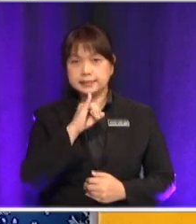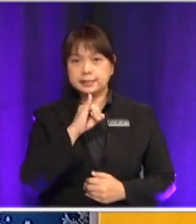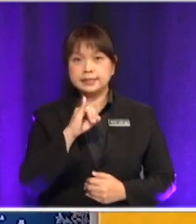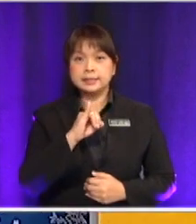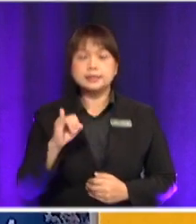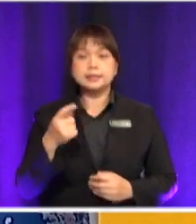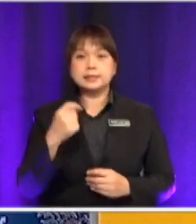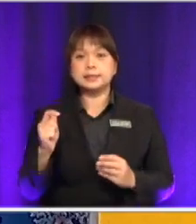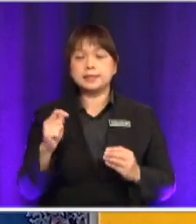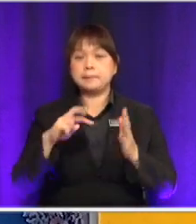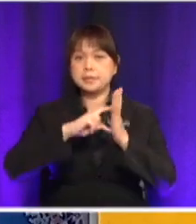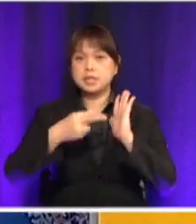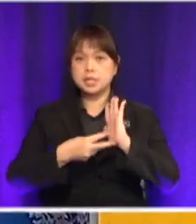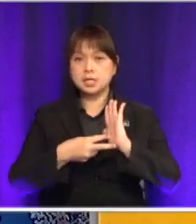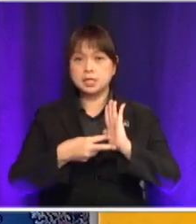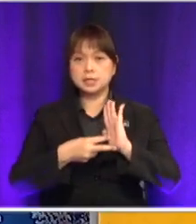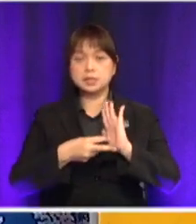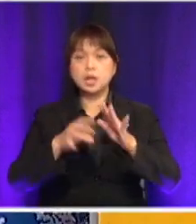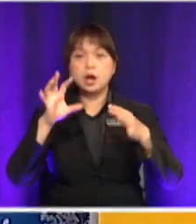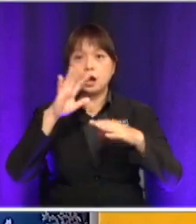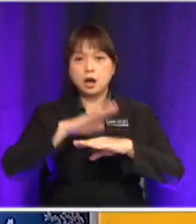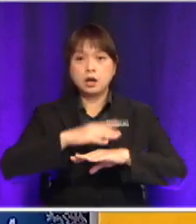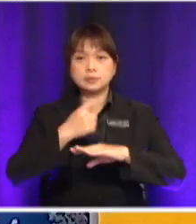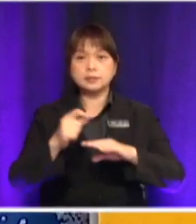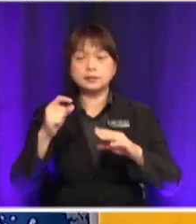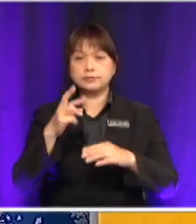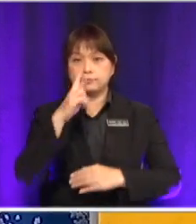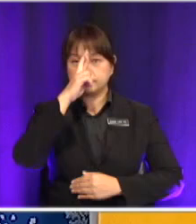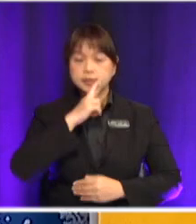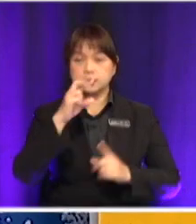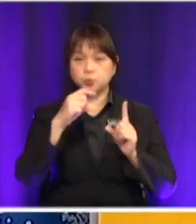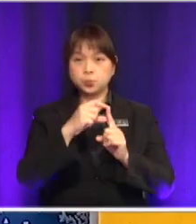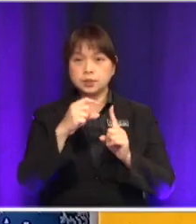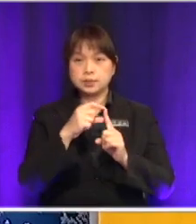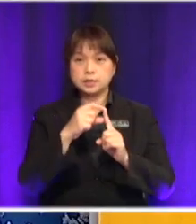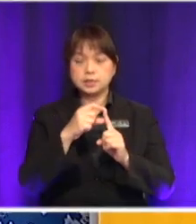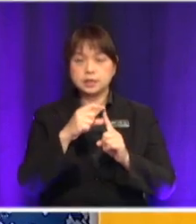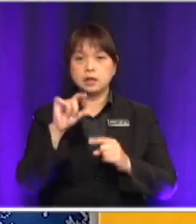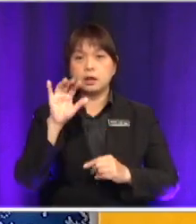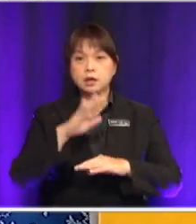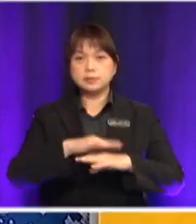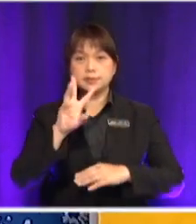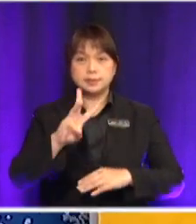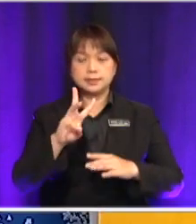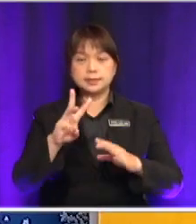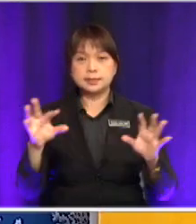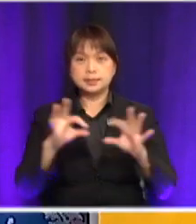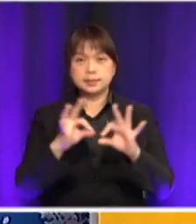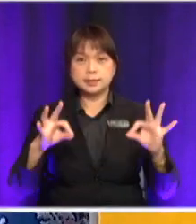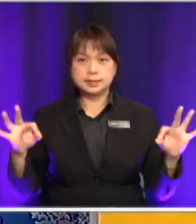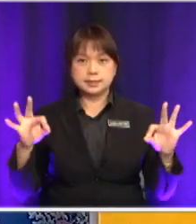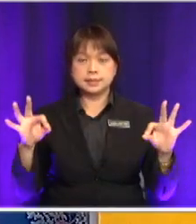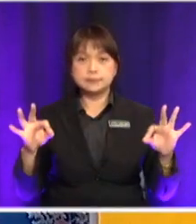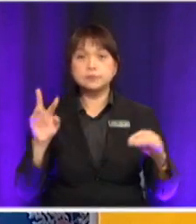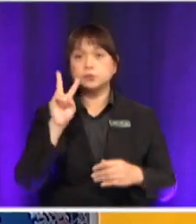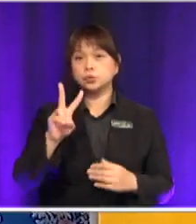the red words that are in the 6 sentences there. Okay, 2 options